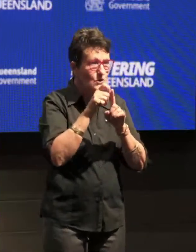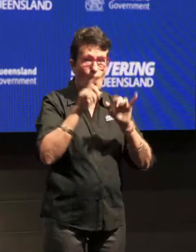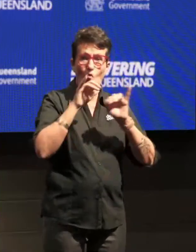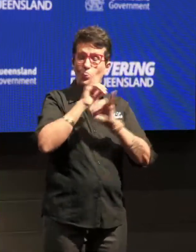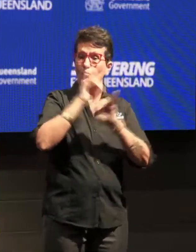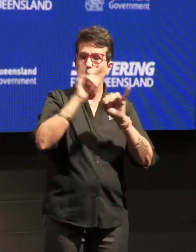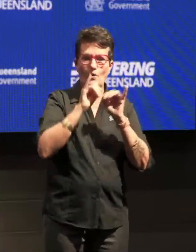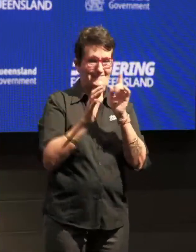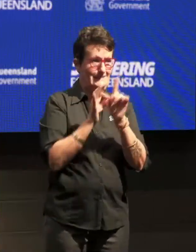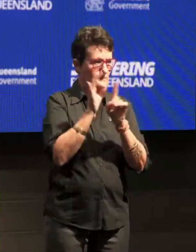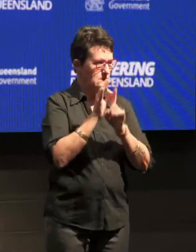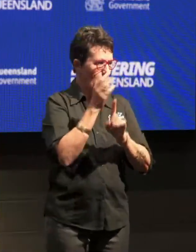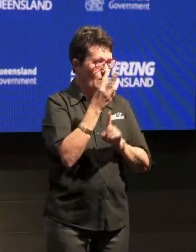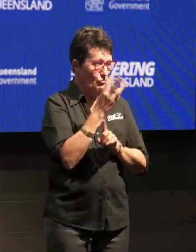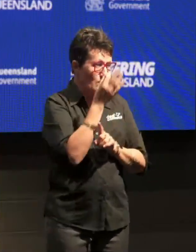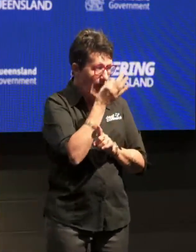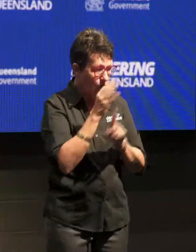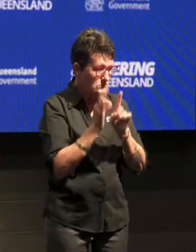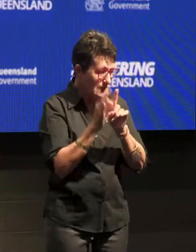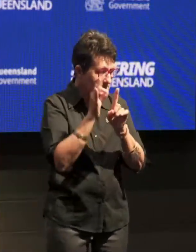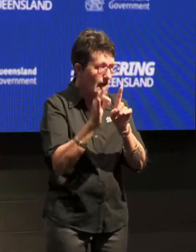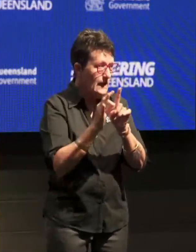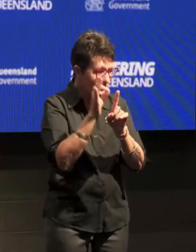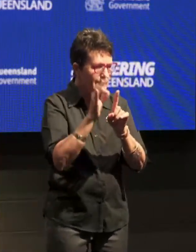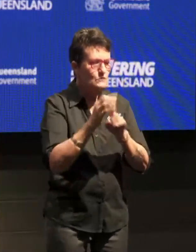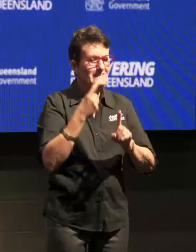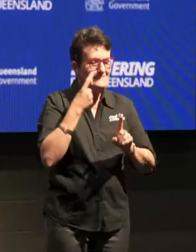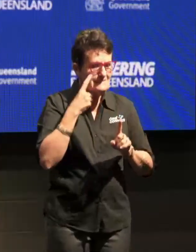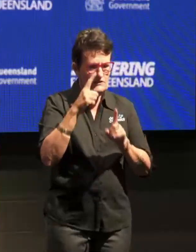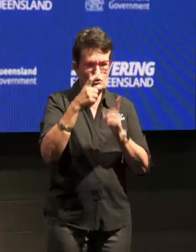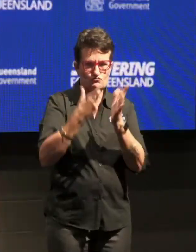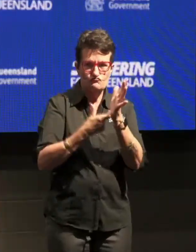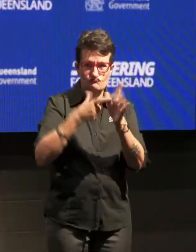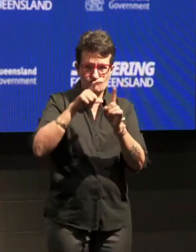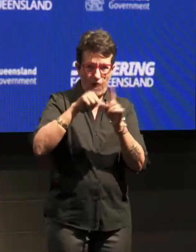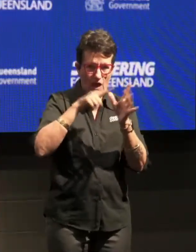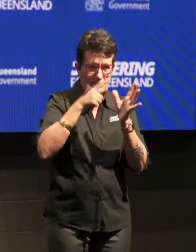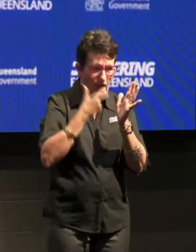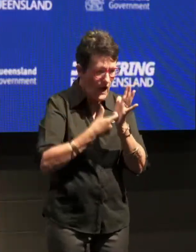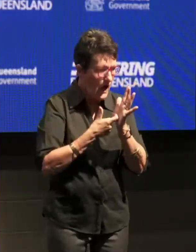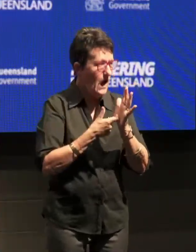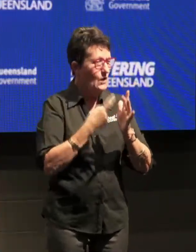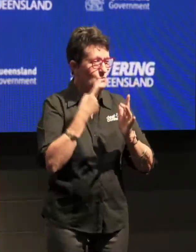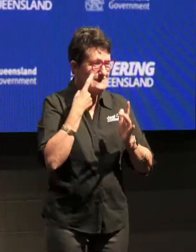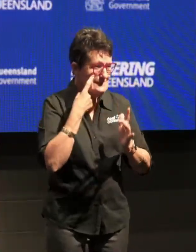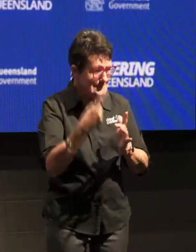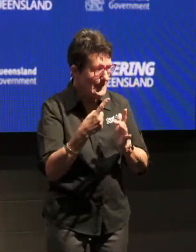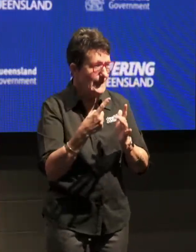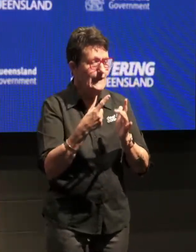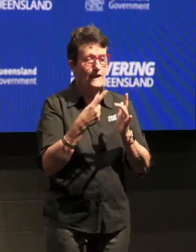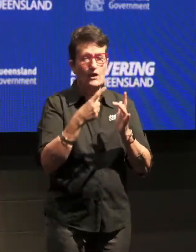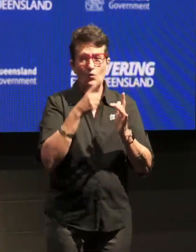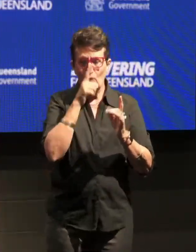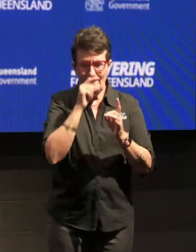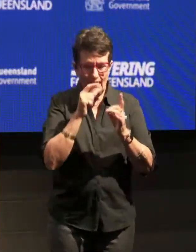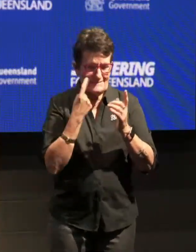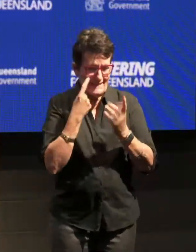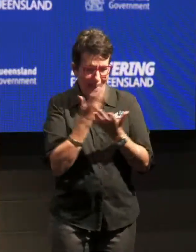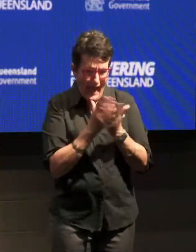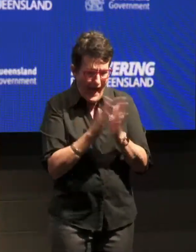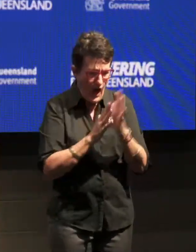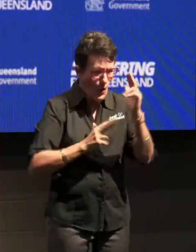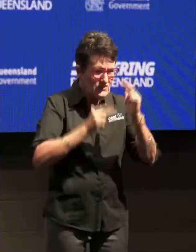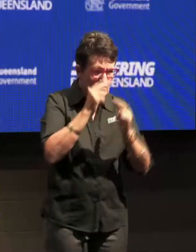will be updated every 3 hours as we see the radar and the satellite imagery to really hone in on the low and how it